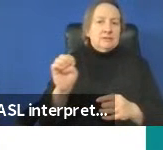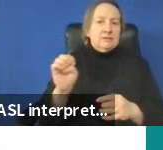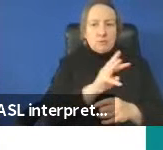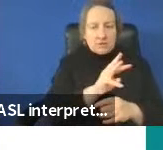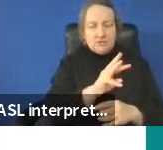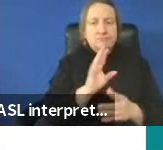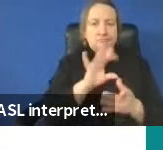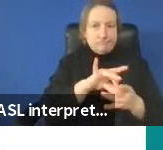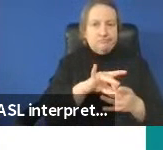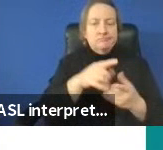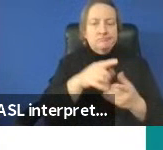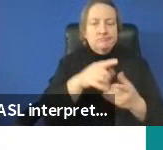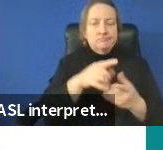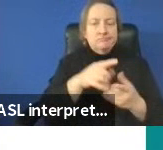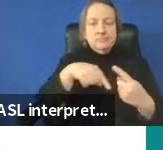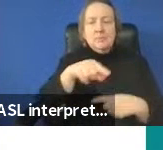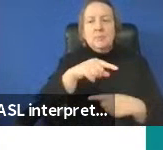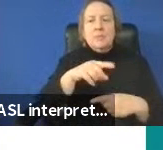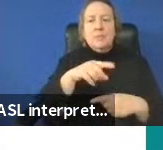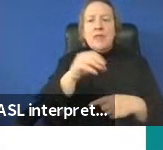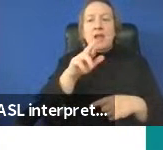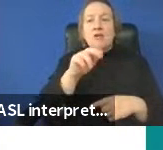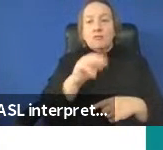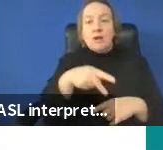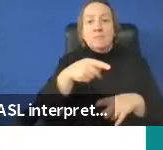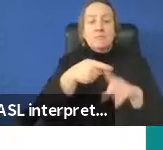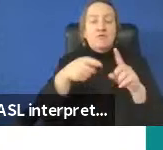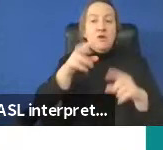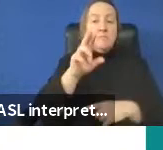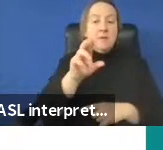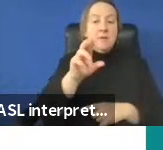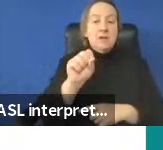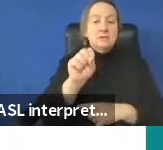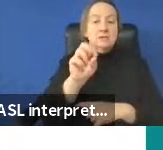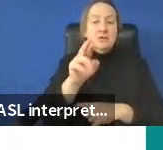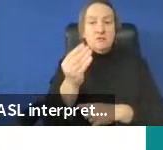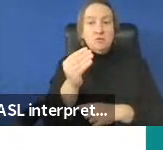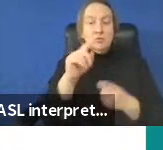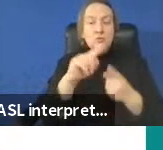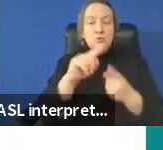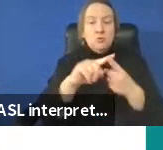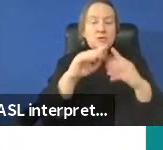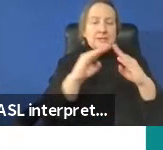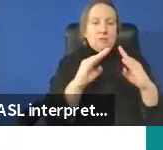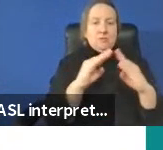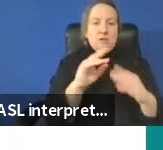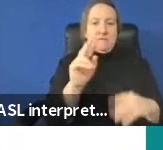including there are ramps from SR 14 to downtown.